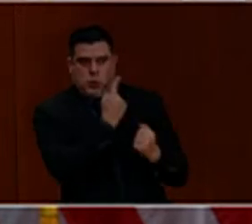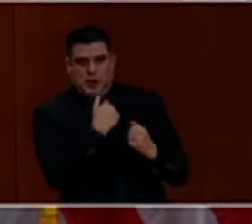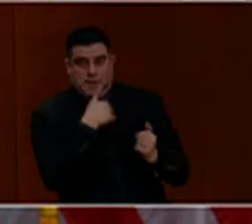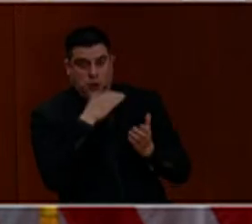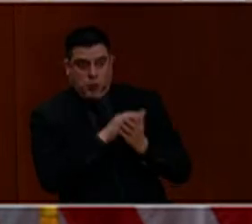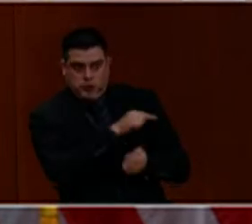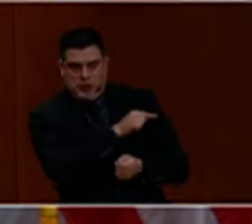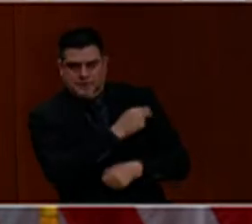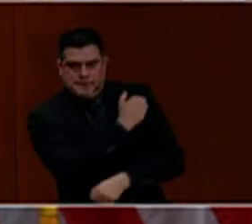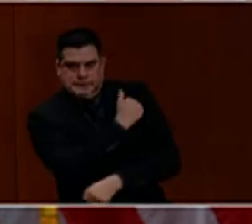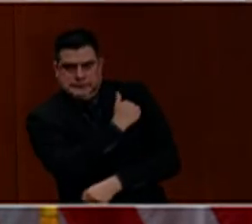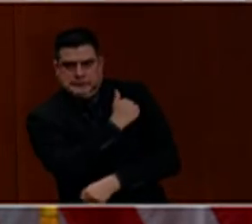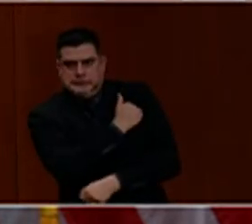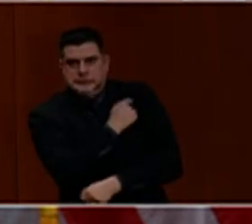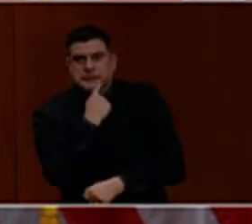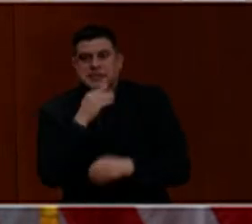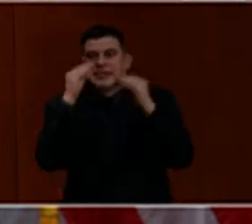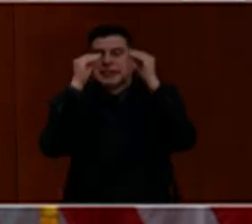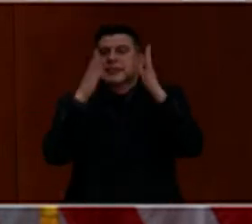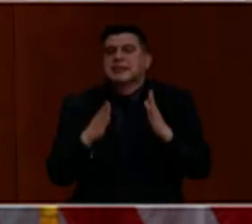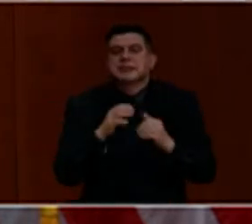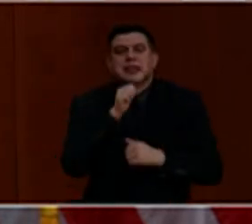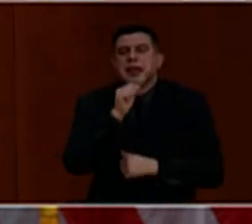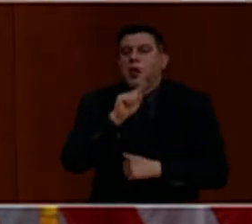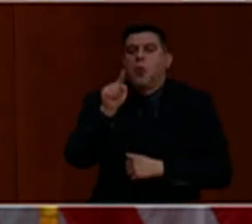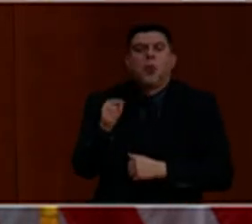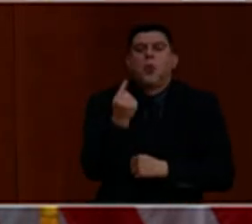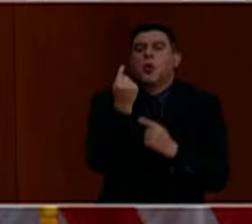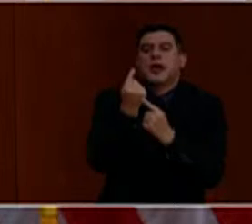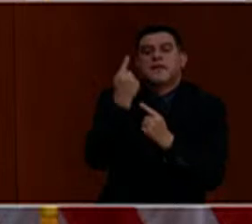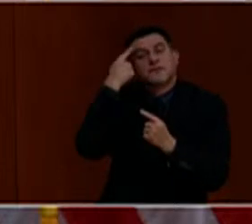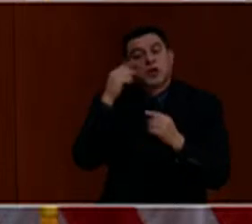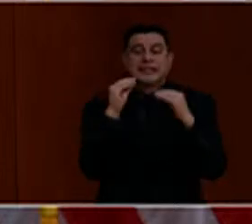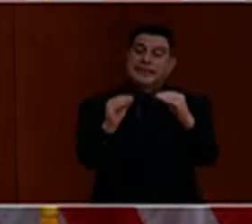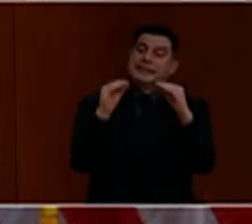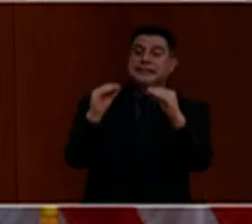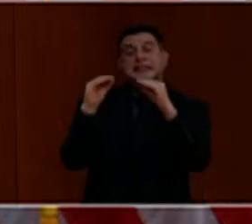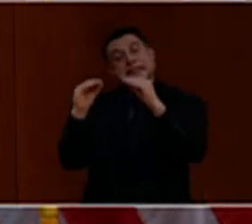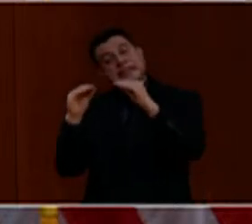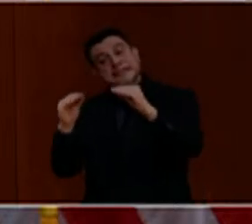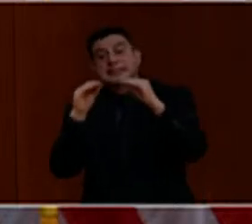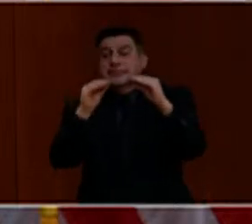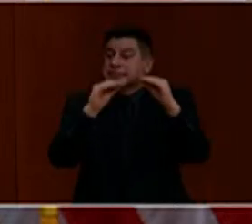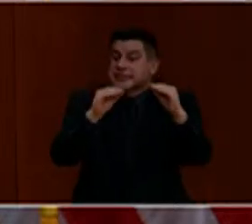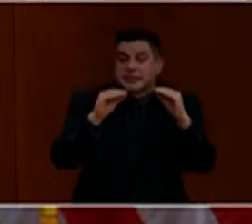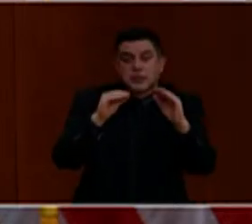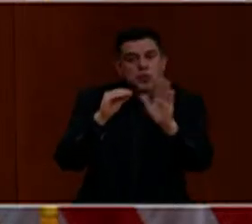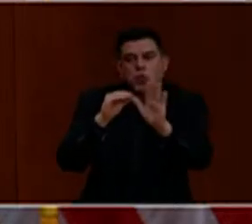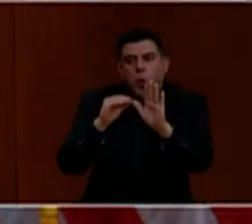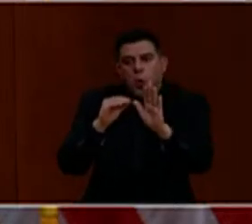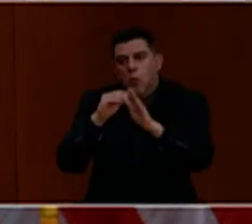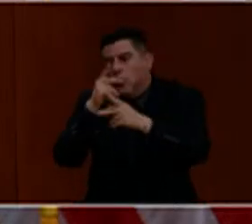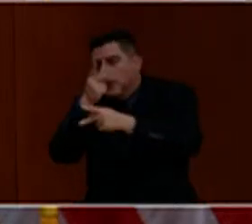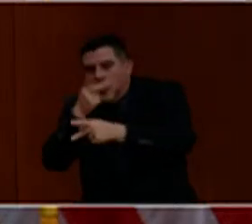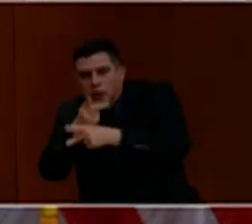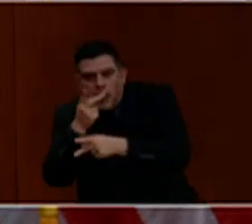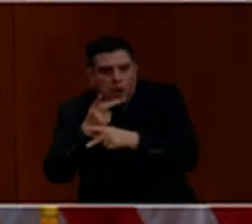really they're looking after the health, safety, and welfare of their students. They're some of the first lines of defense when it comes